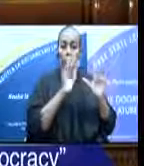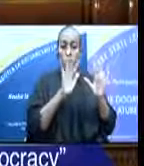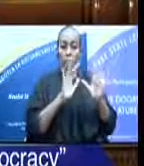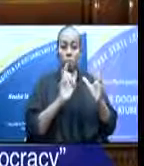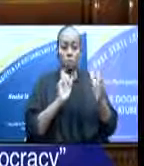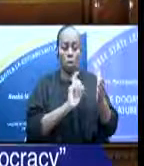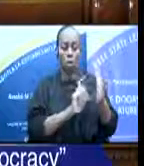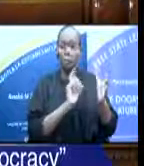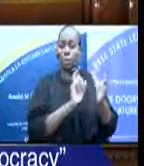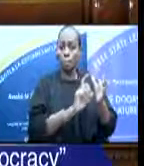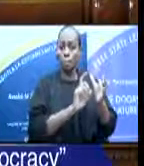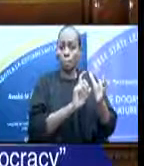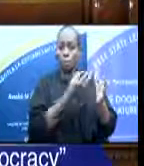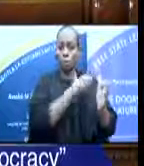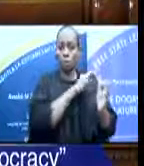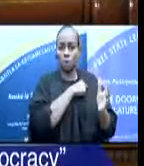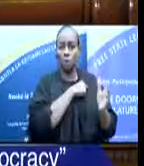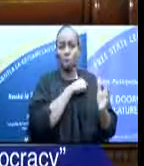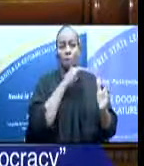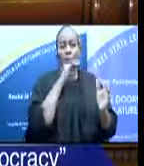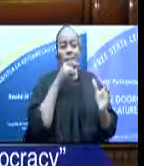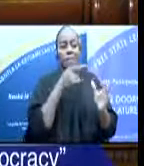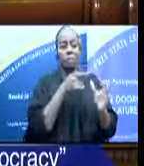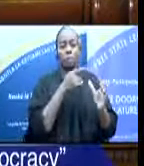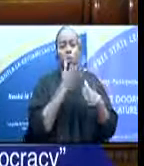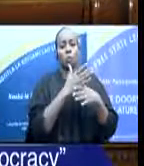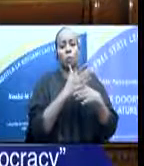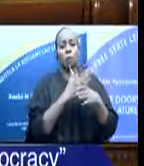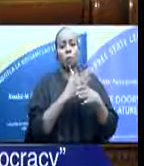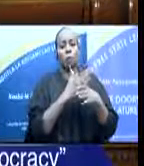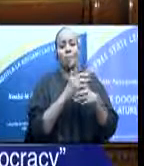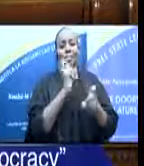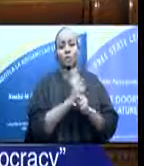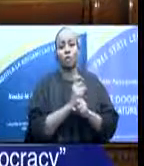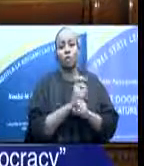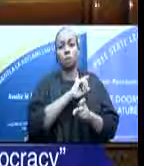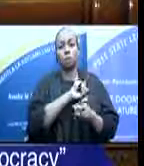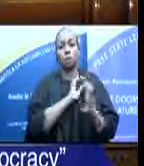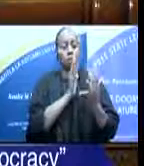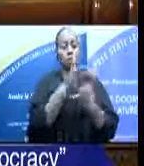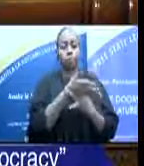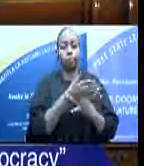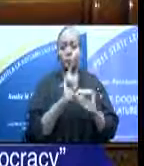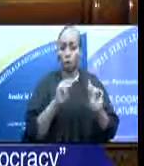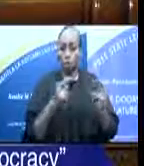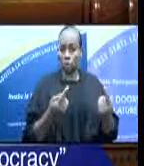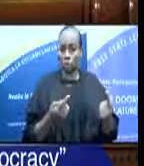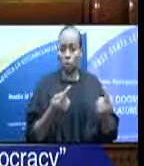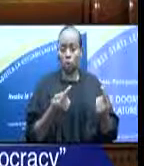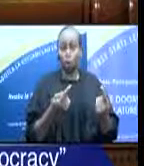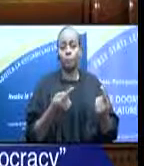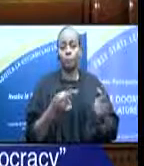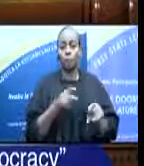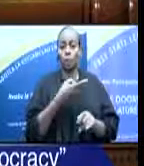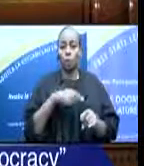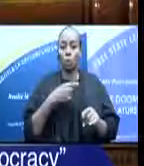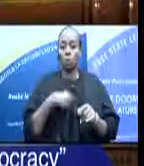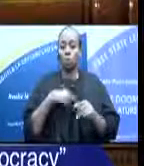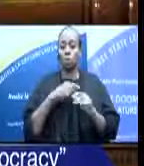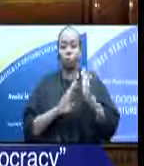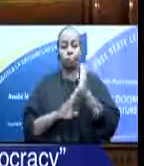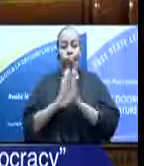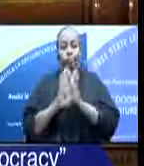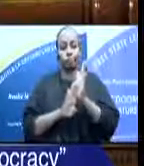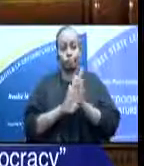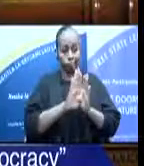thus undermine the operational flows of these tertiary institutions. We need to build the capacity